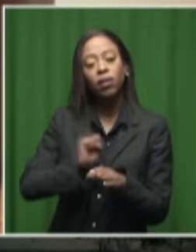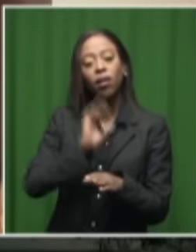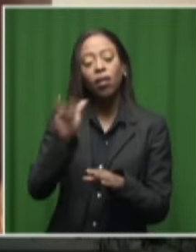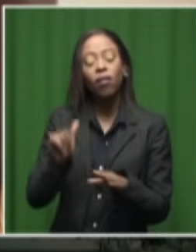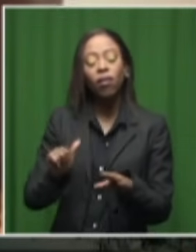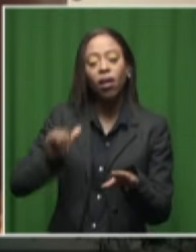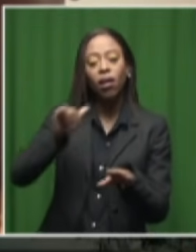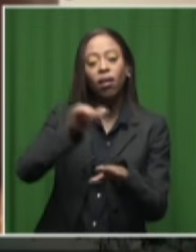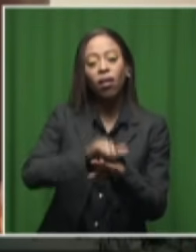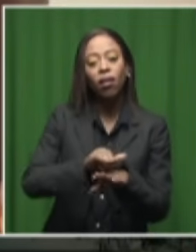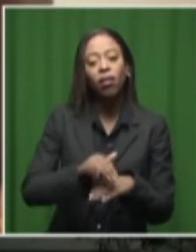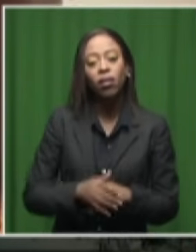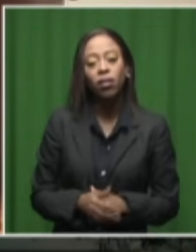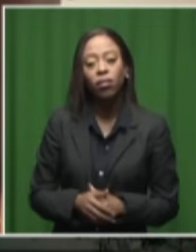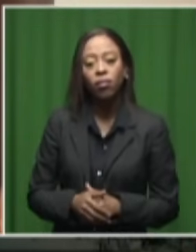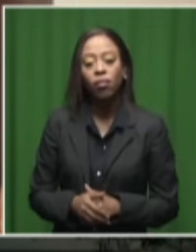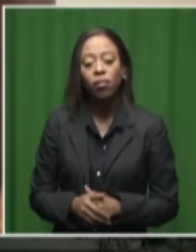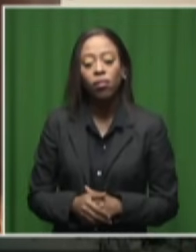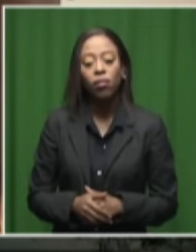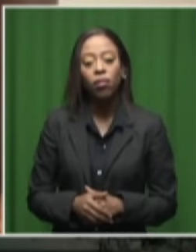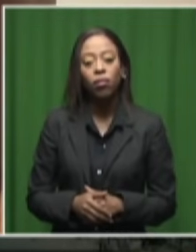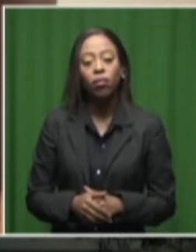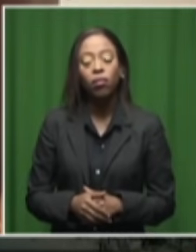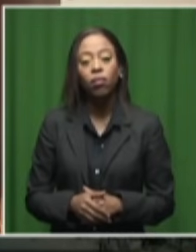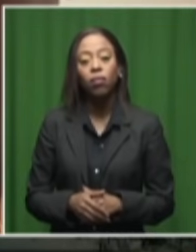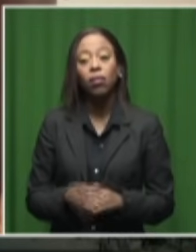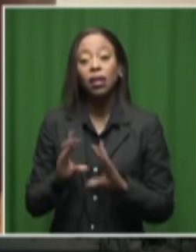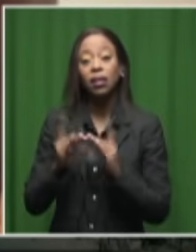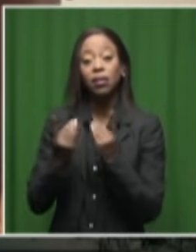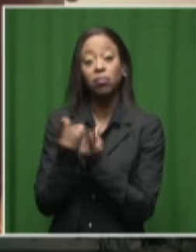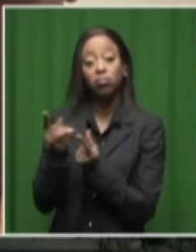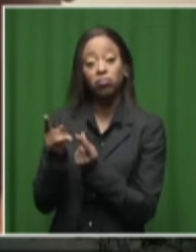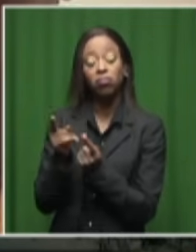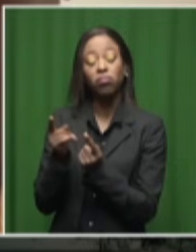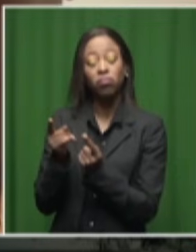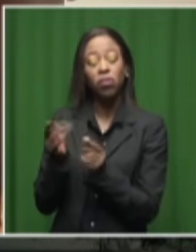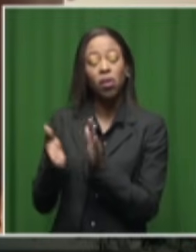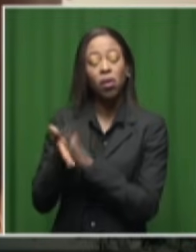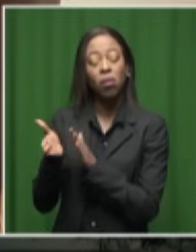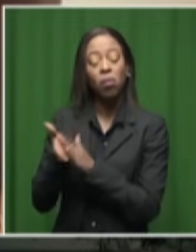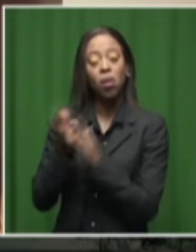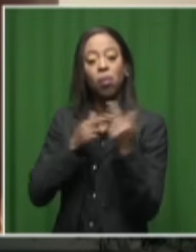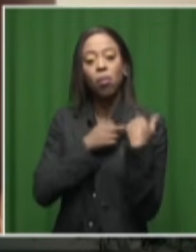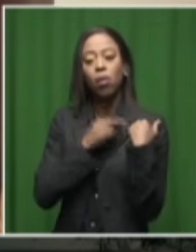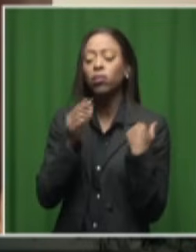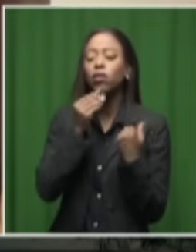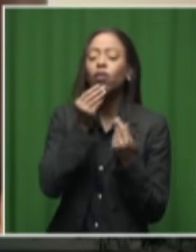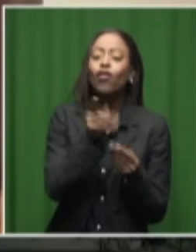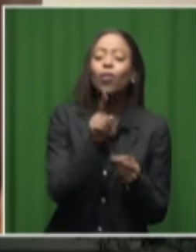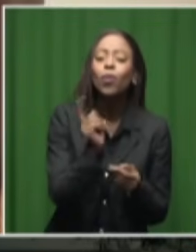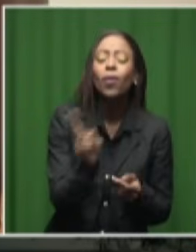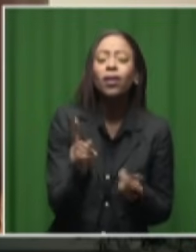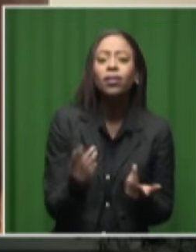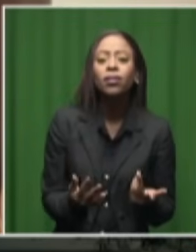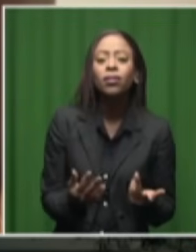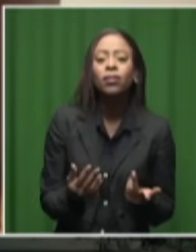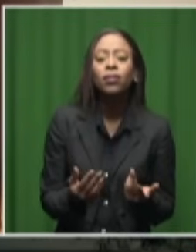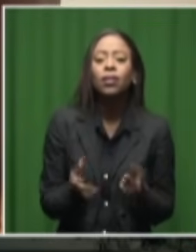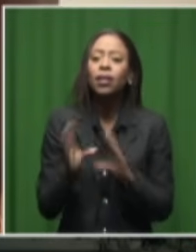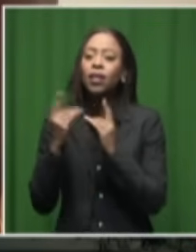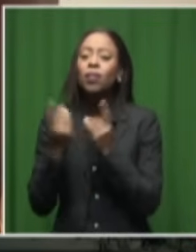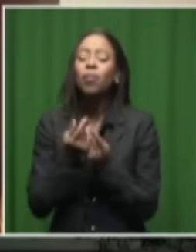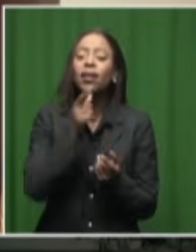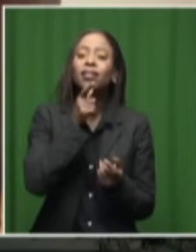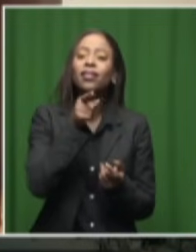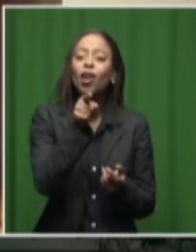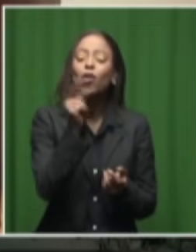There's a department which has got operational responsibility. What did they tell you, Minister? What is that department